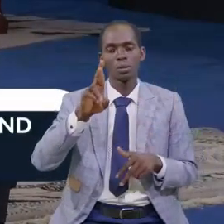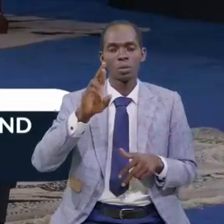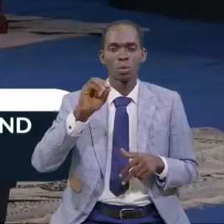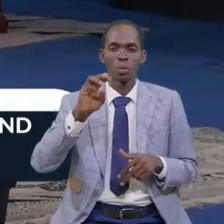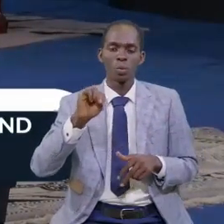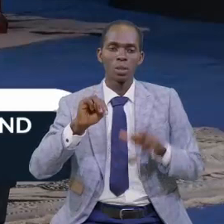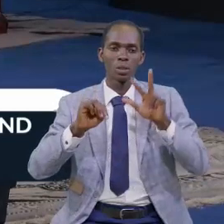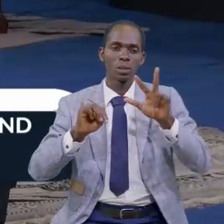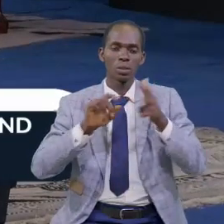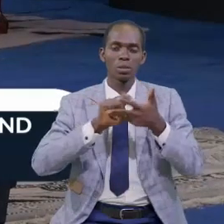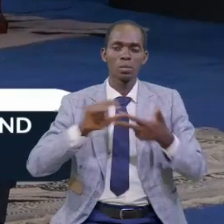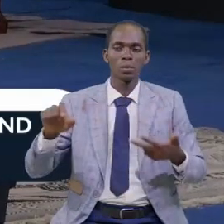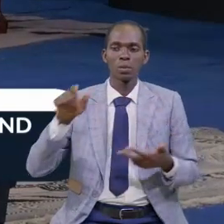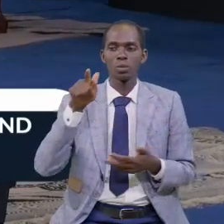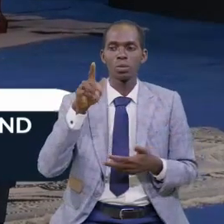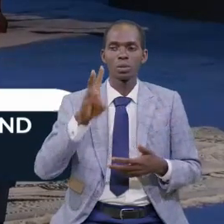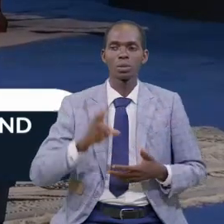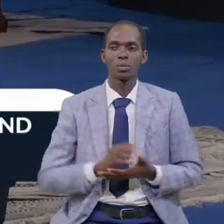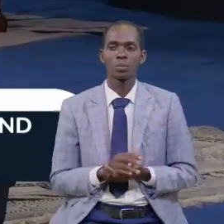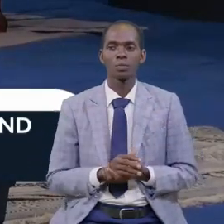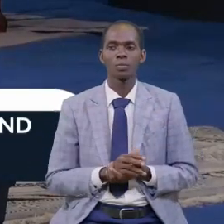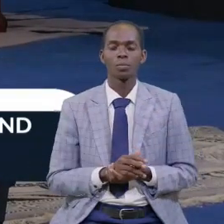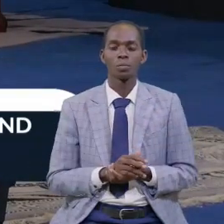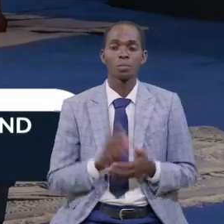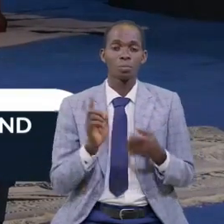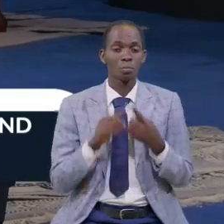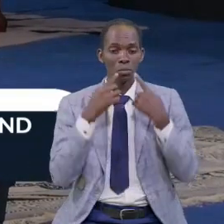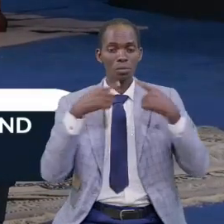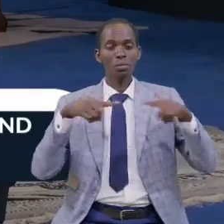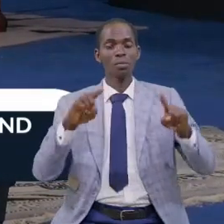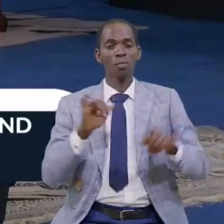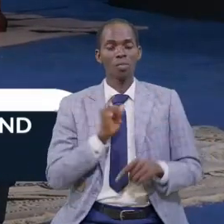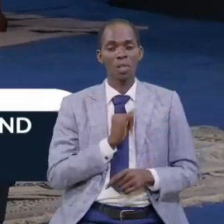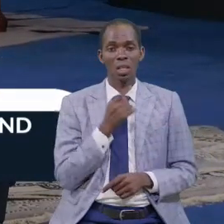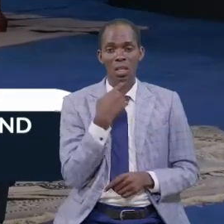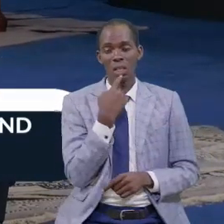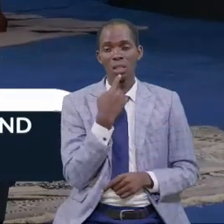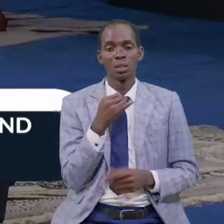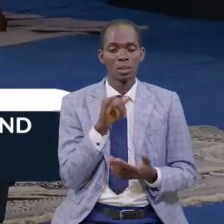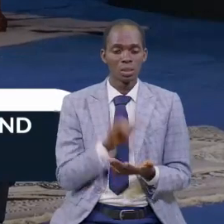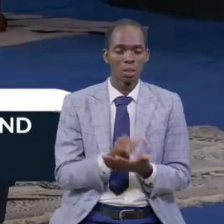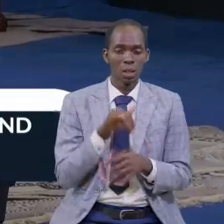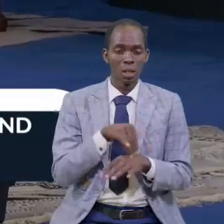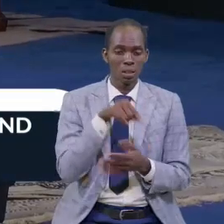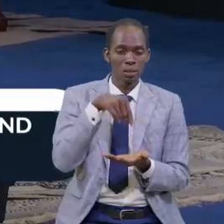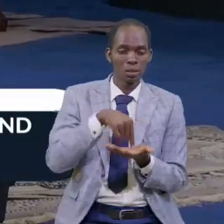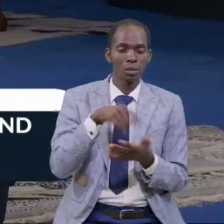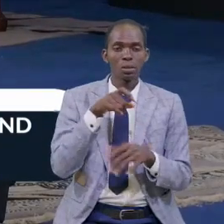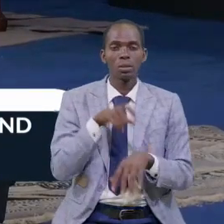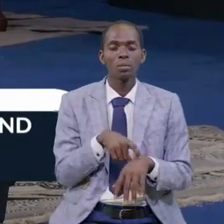verse 26, to declare, I say, at this time,